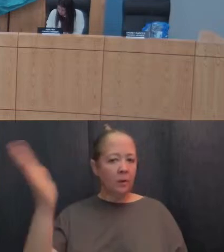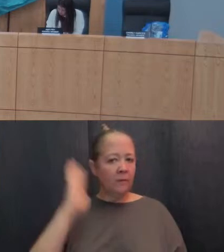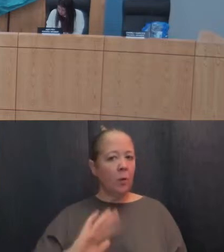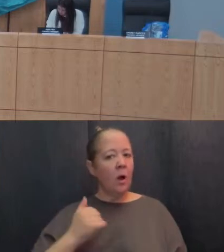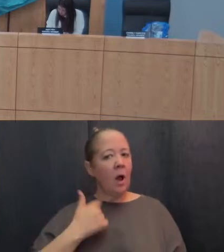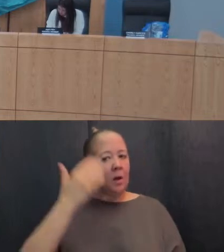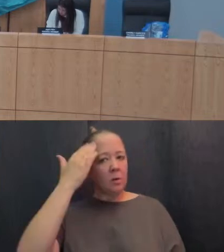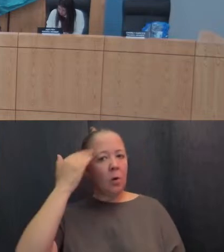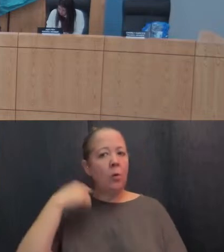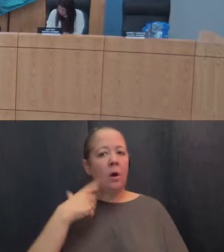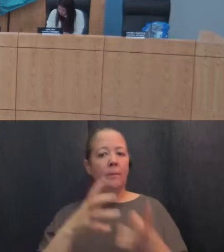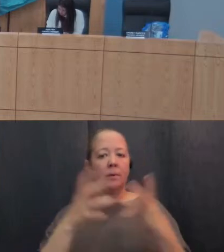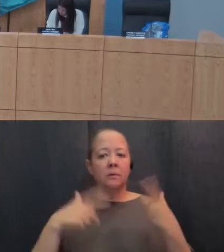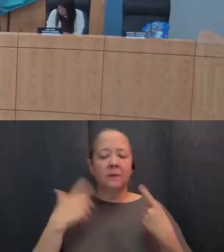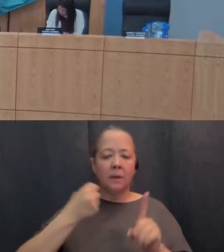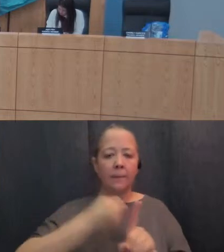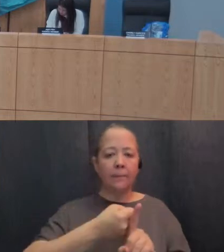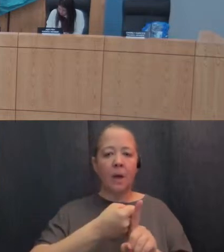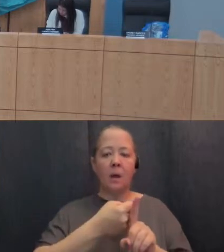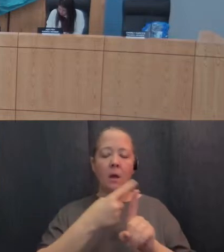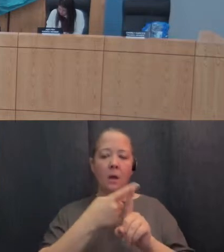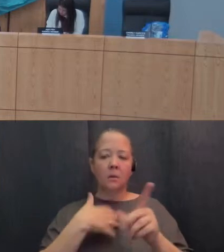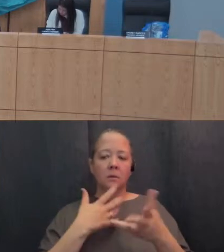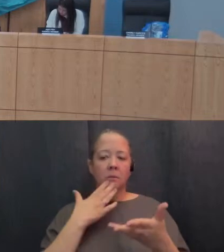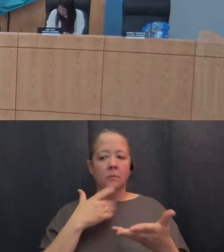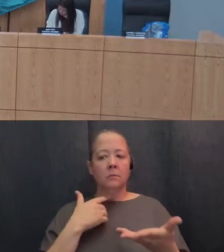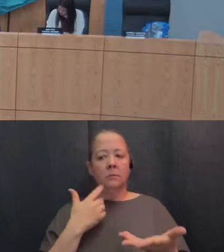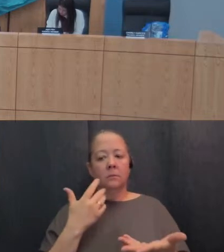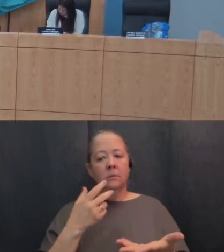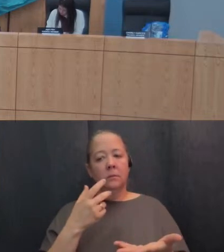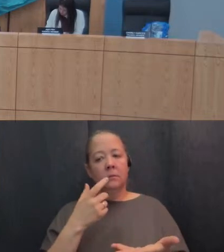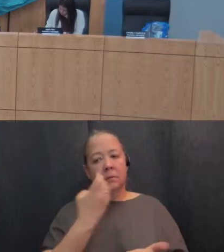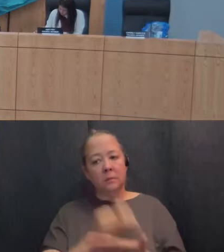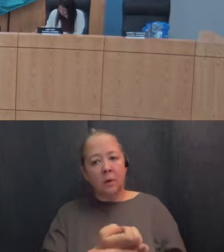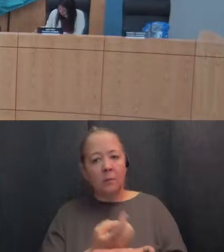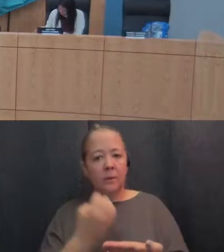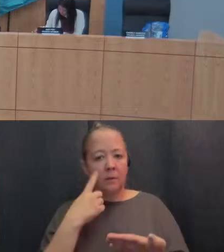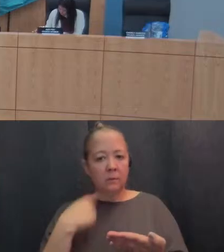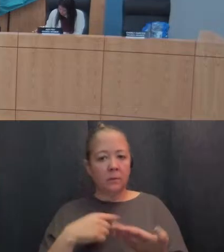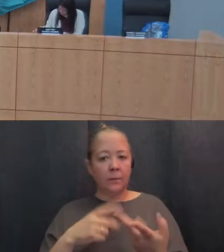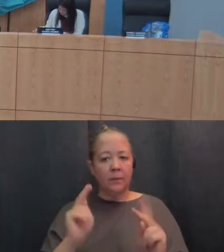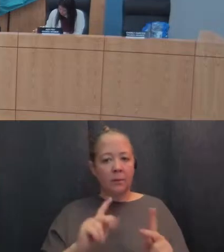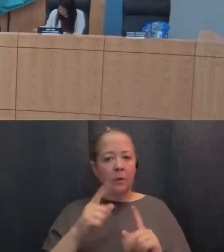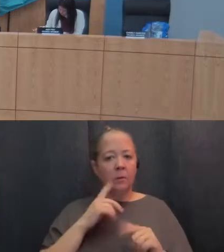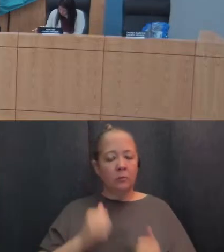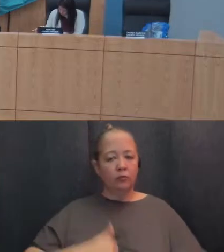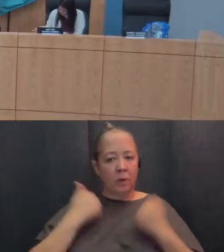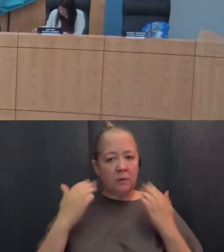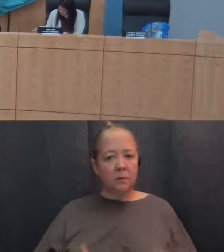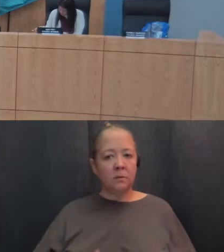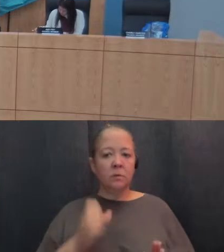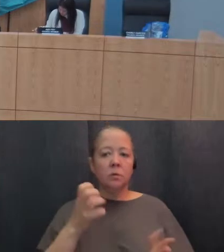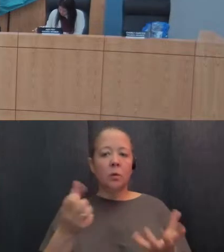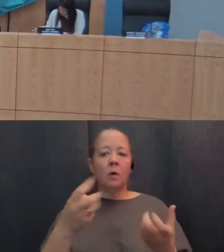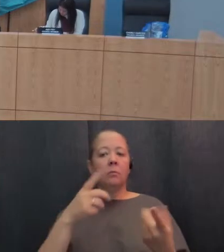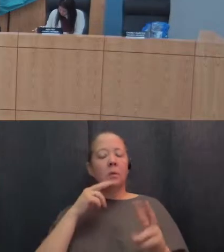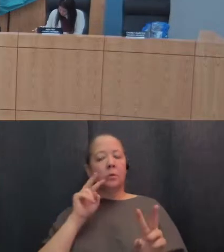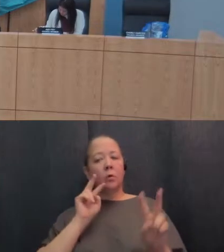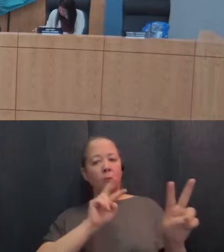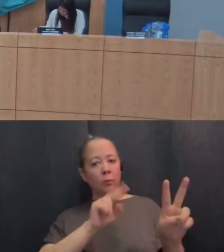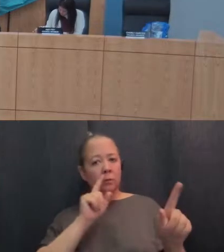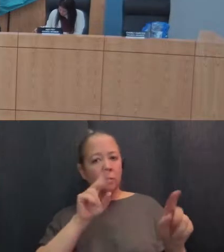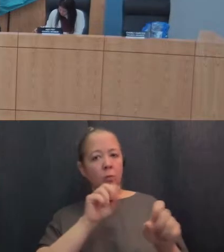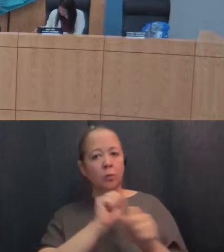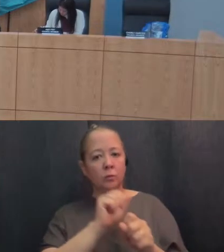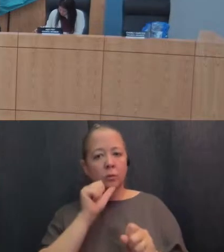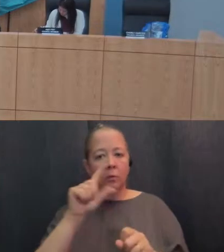last year has been to individuals. So I'm looking still to work with not only my fellow colleagues here, but